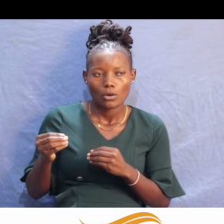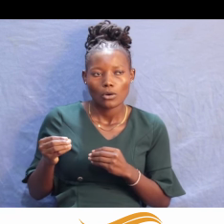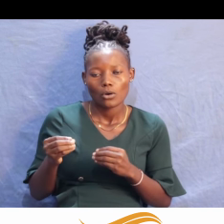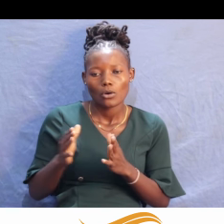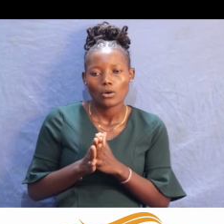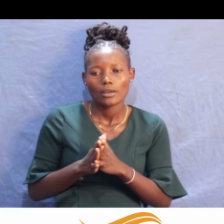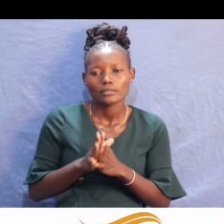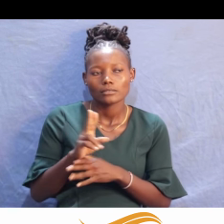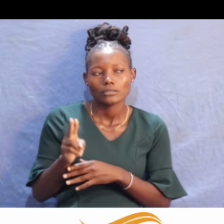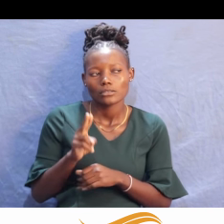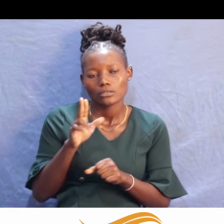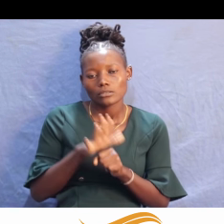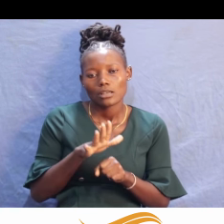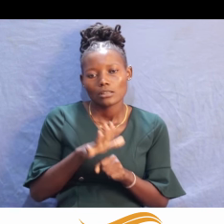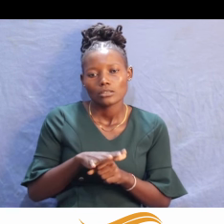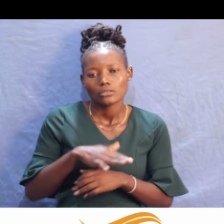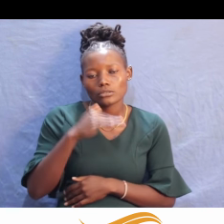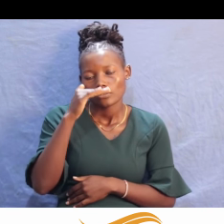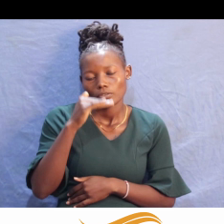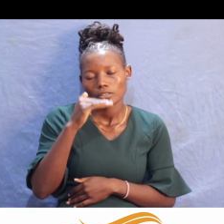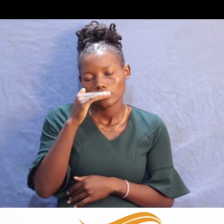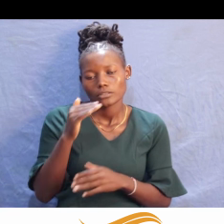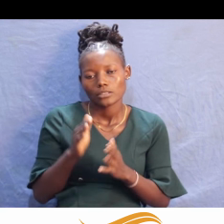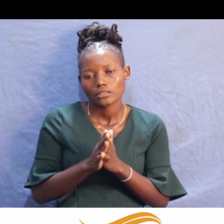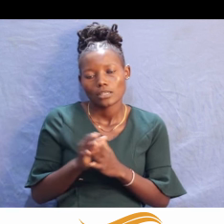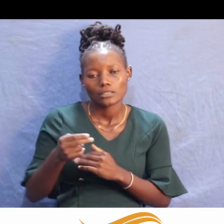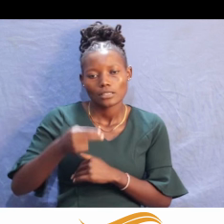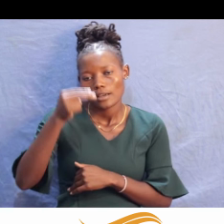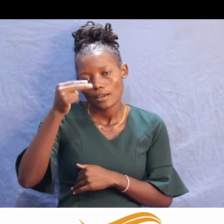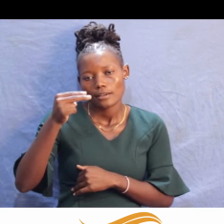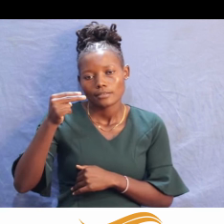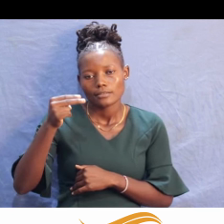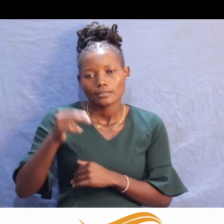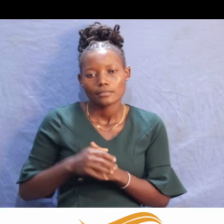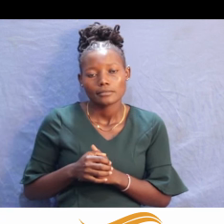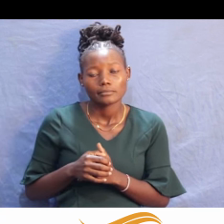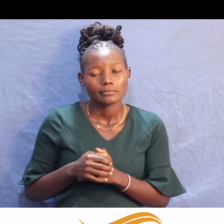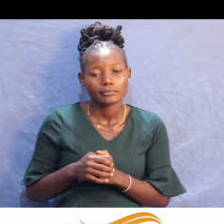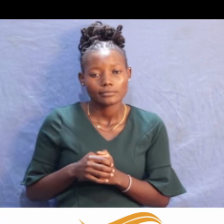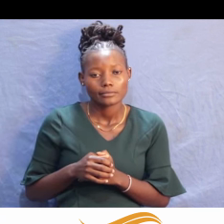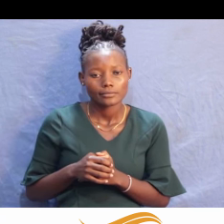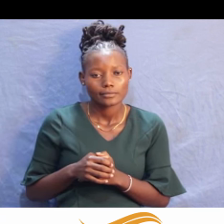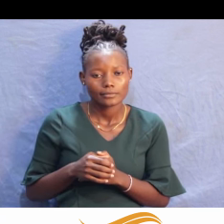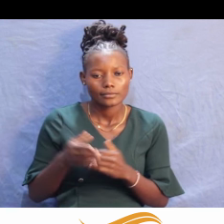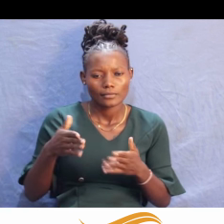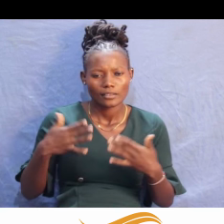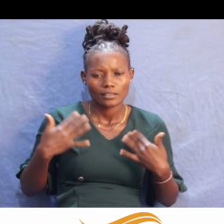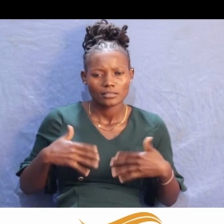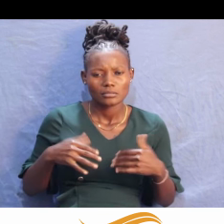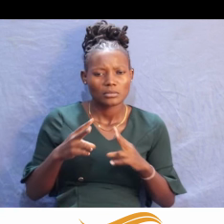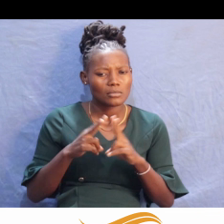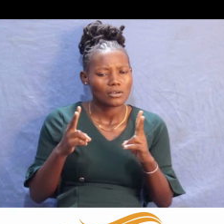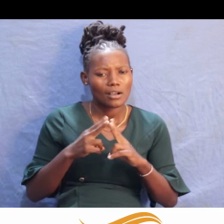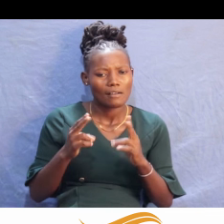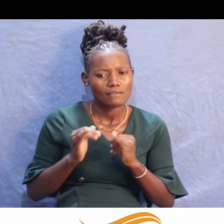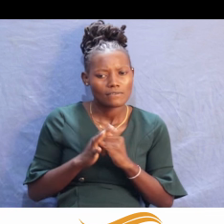oxygen at high heart rate and high output. So these people are very